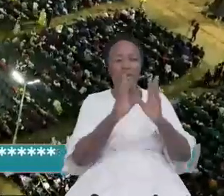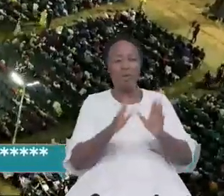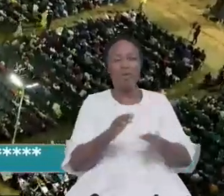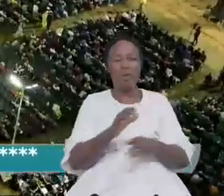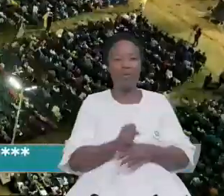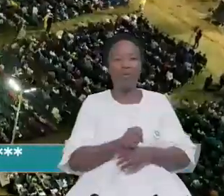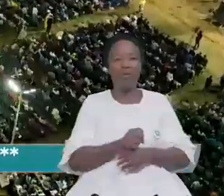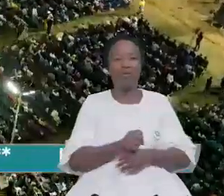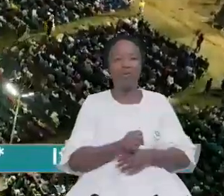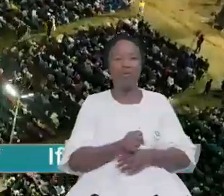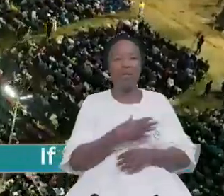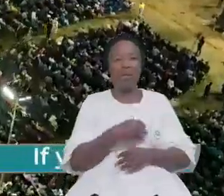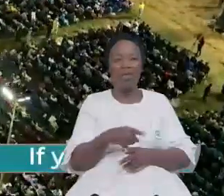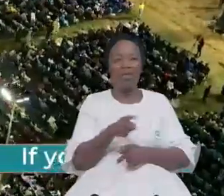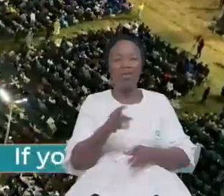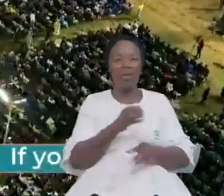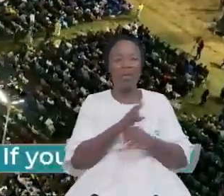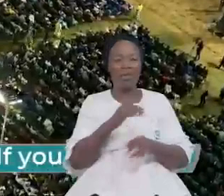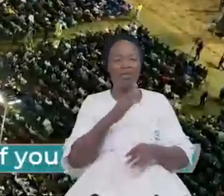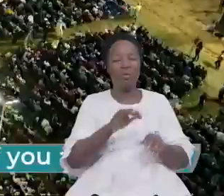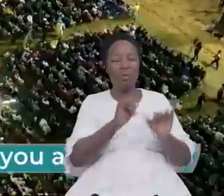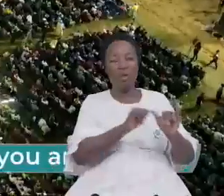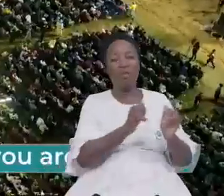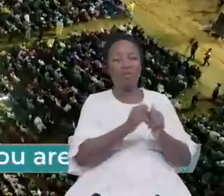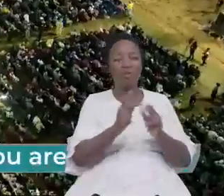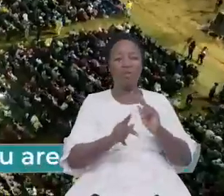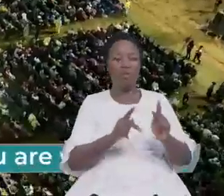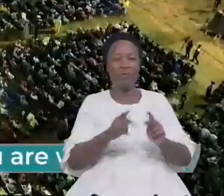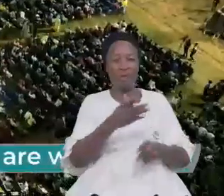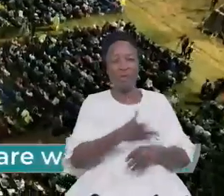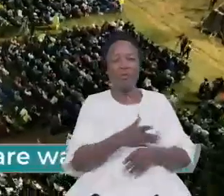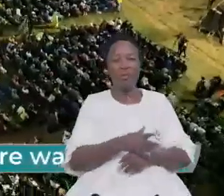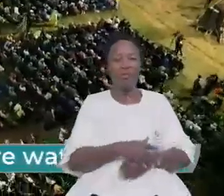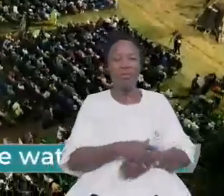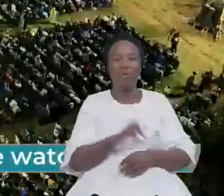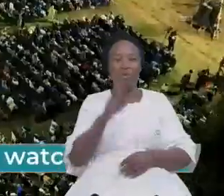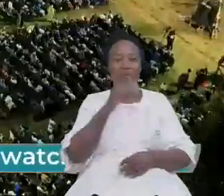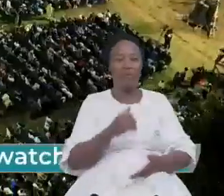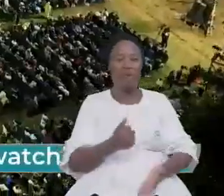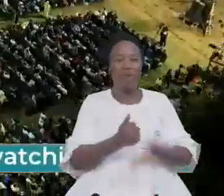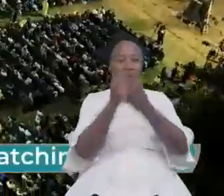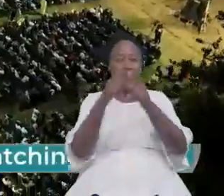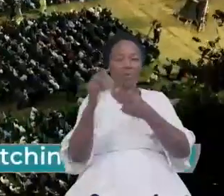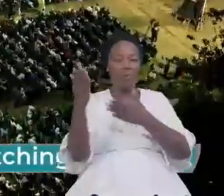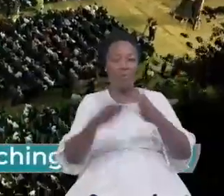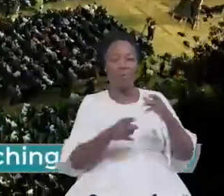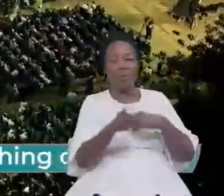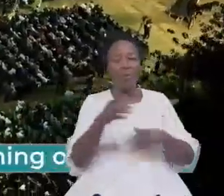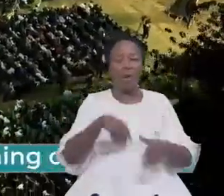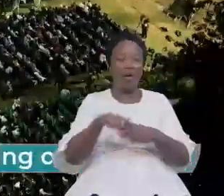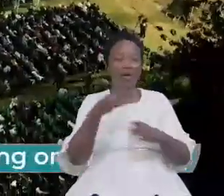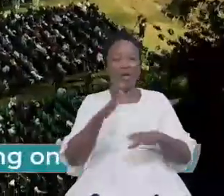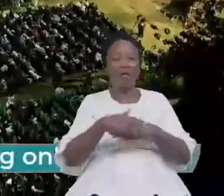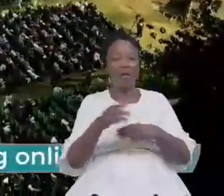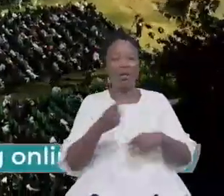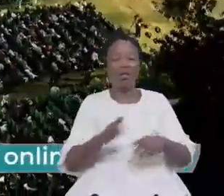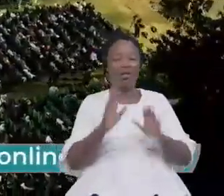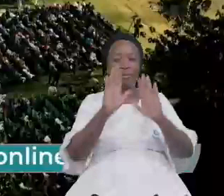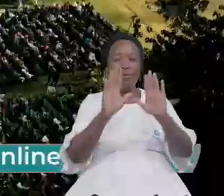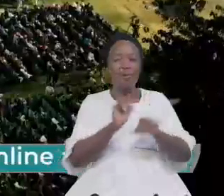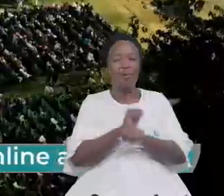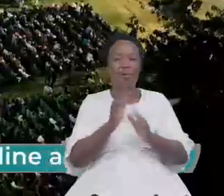And those counselors should stay with the people. You will have to bring them out after the miracle prayer.